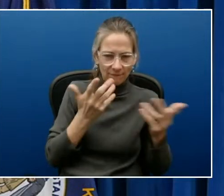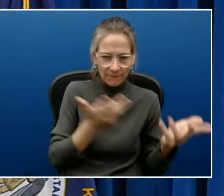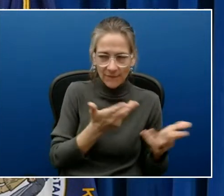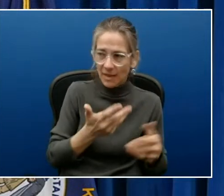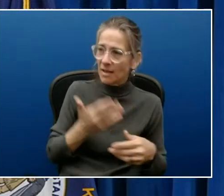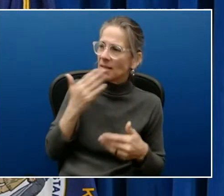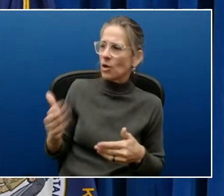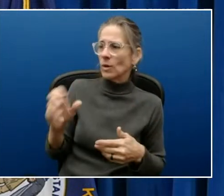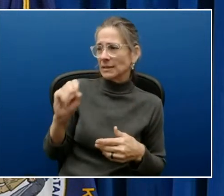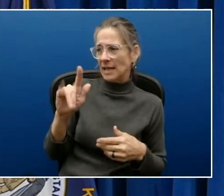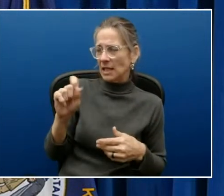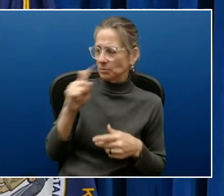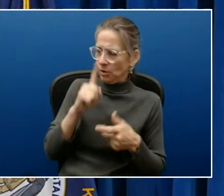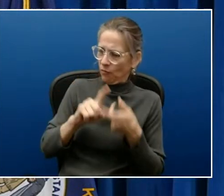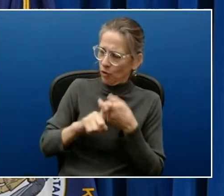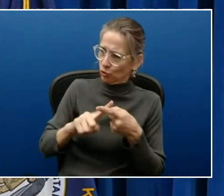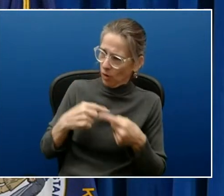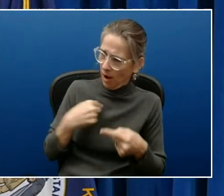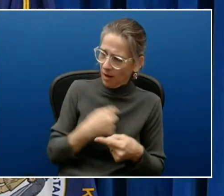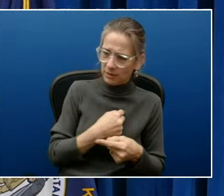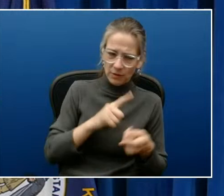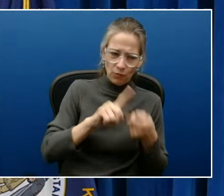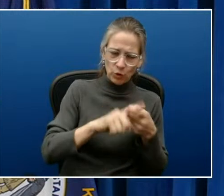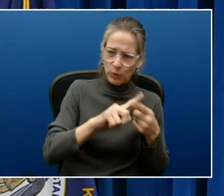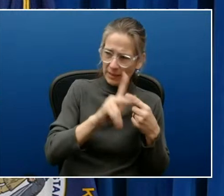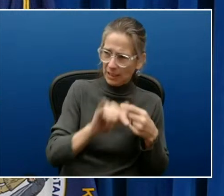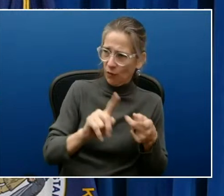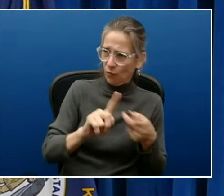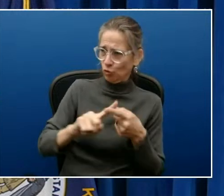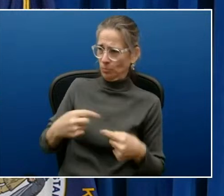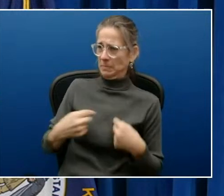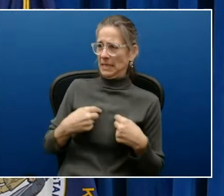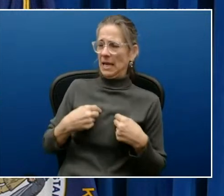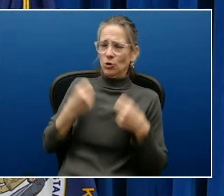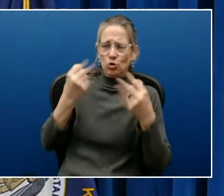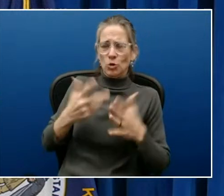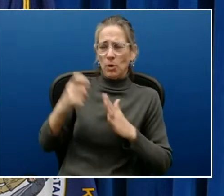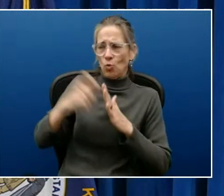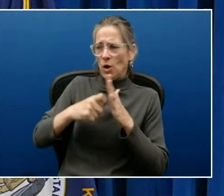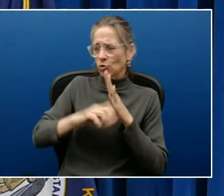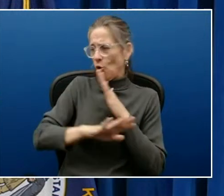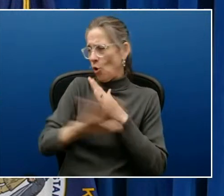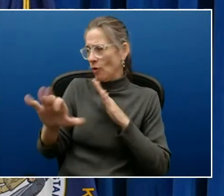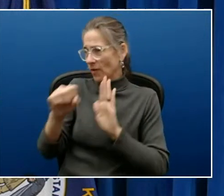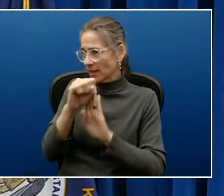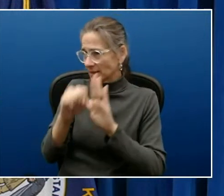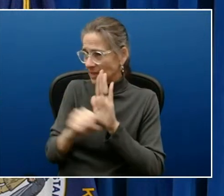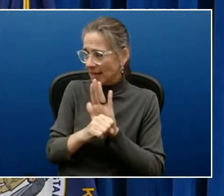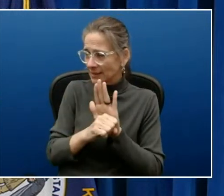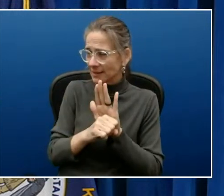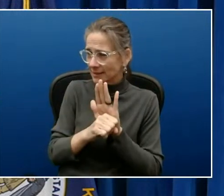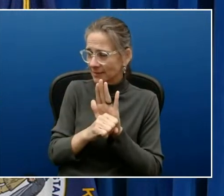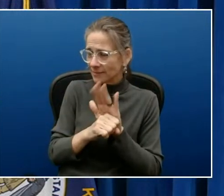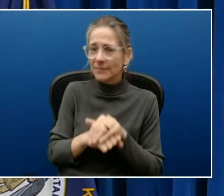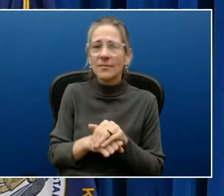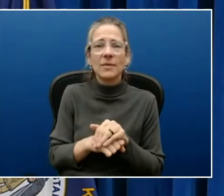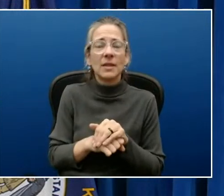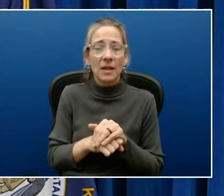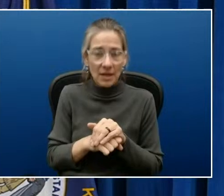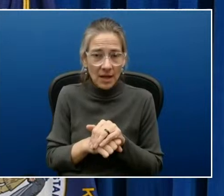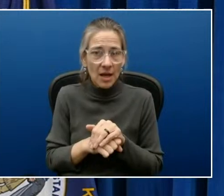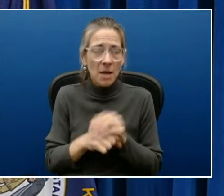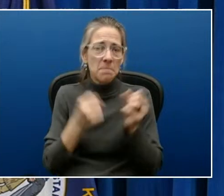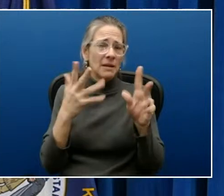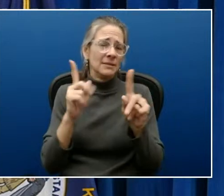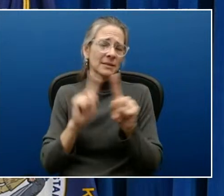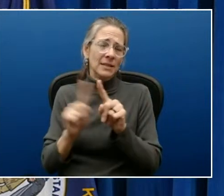for being a friend to me, for being a friend to so many writers across the state. All genres of art